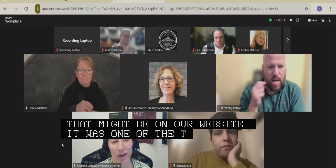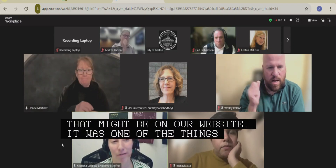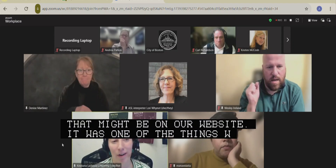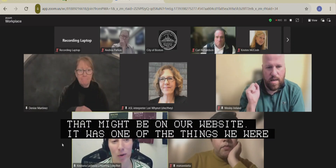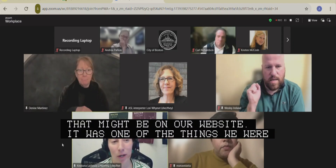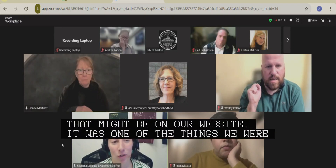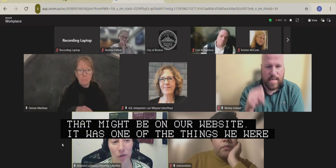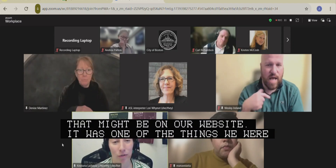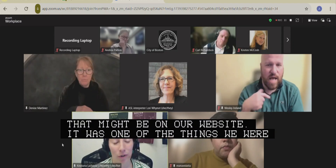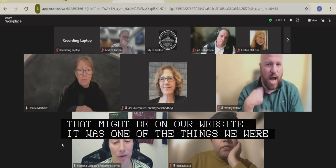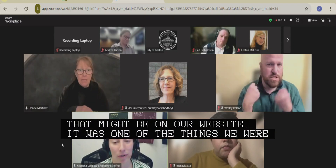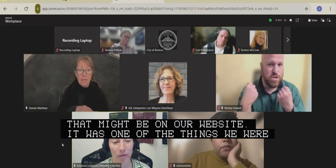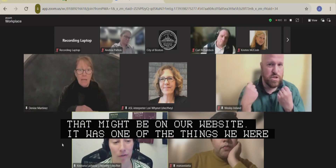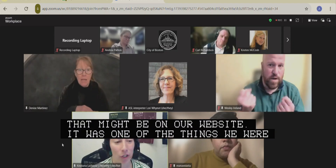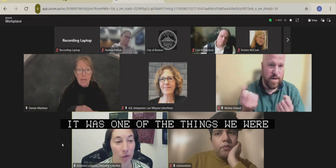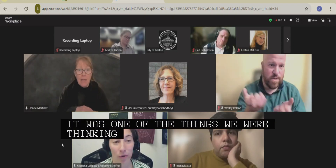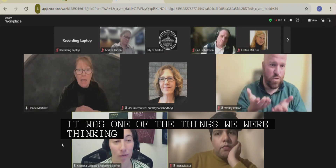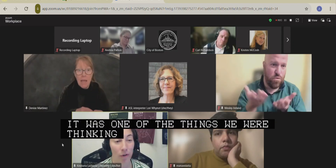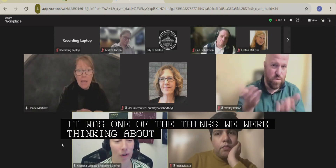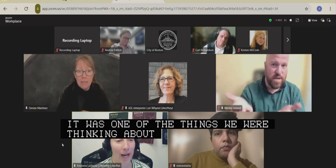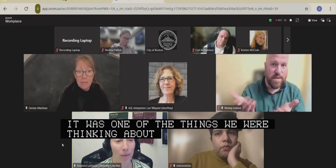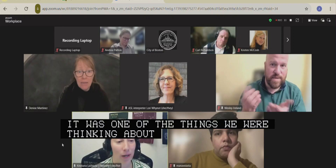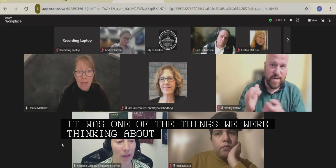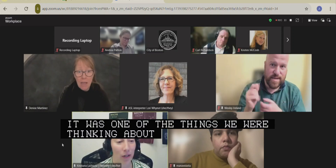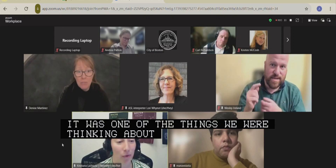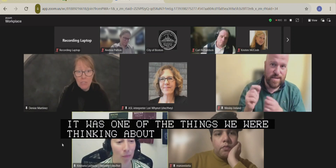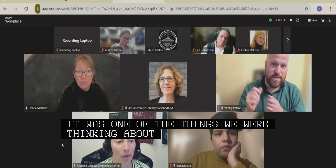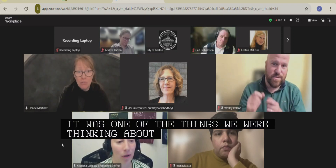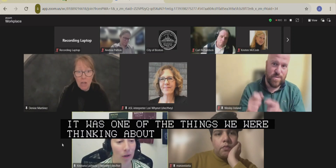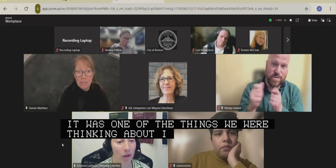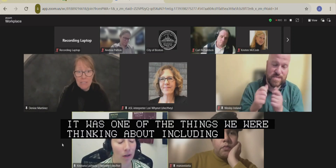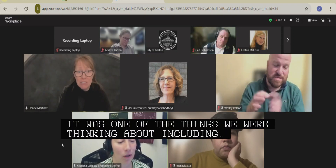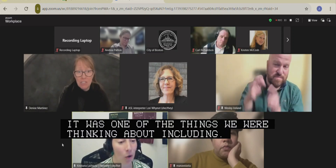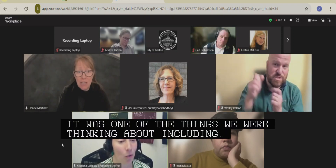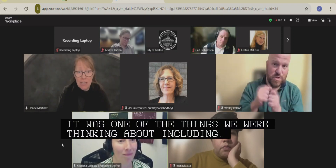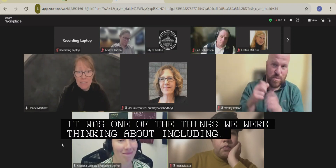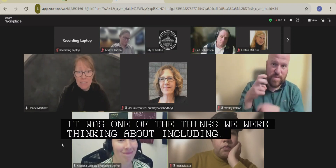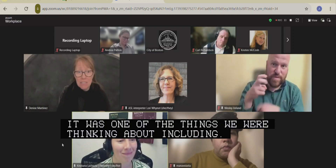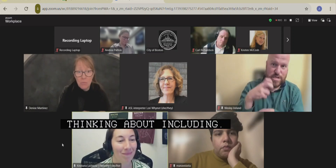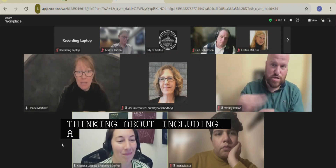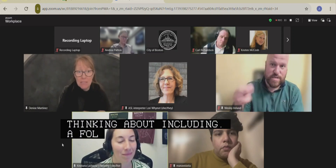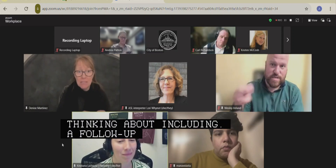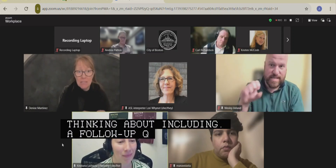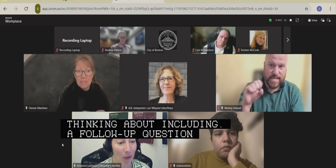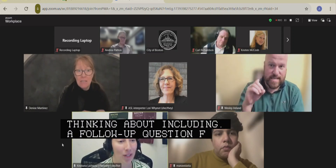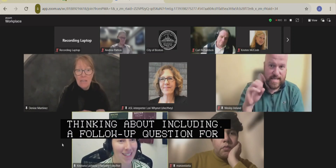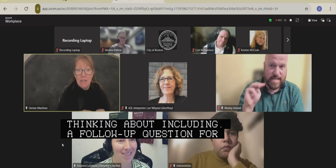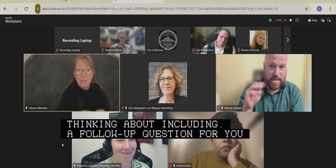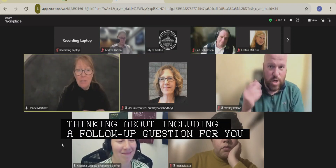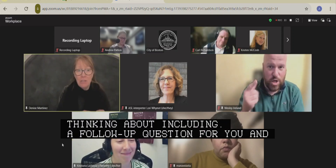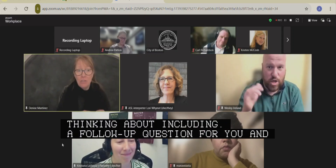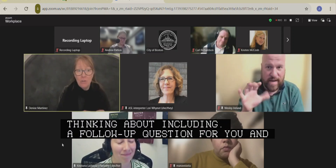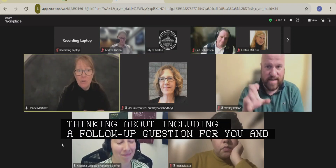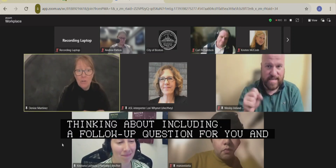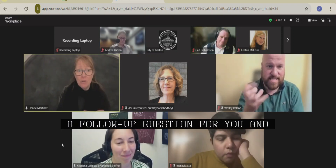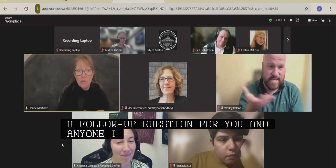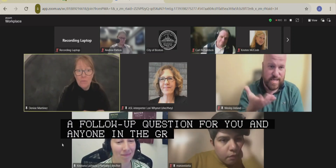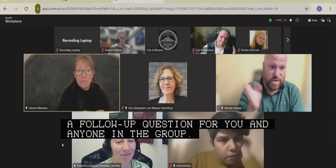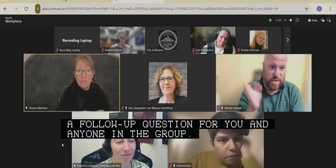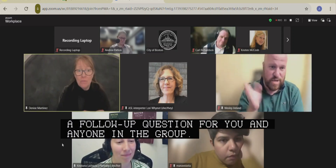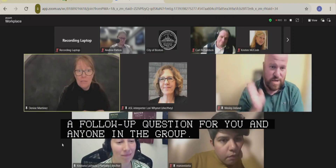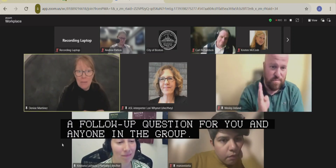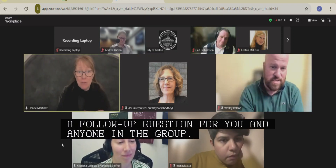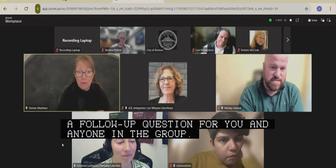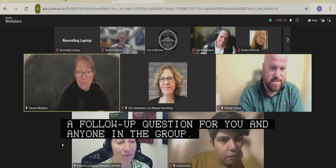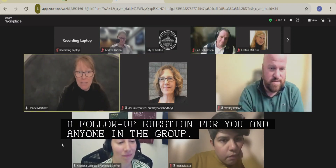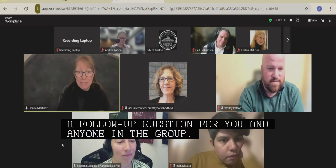Actually, a follow-up question for you or for anyone in the group. I would strongly suggest, this is Wes. Please. When